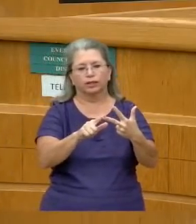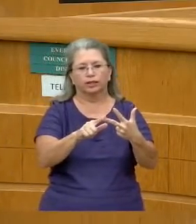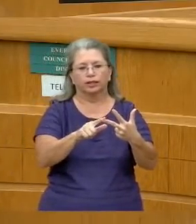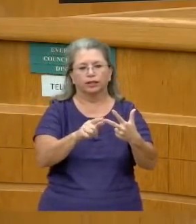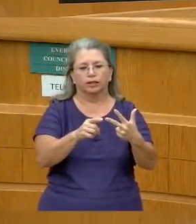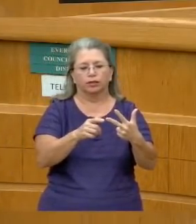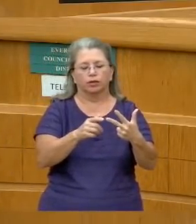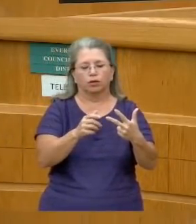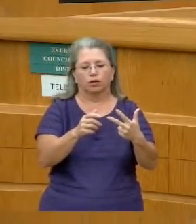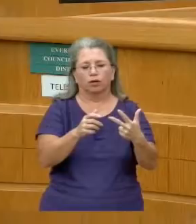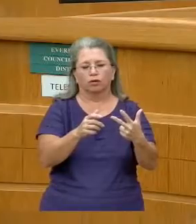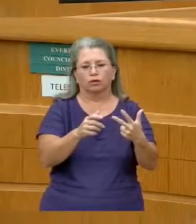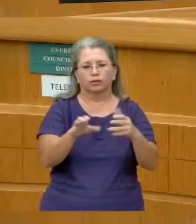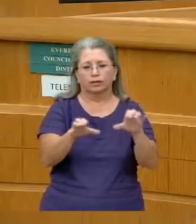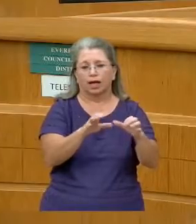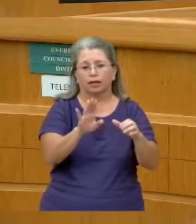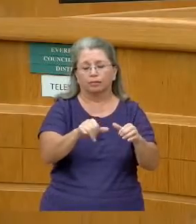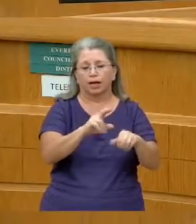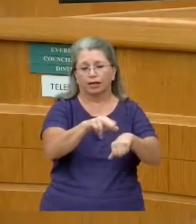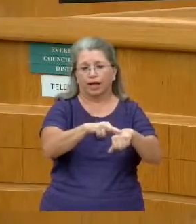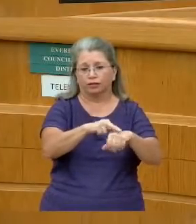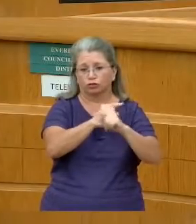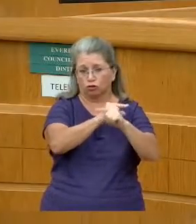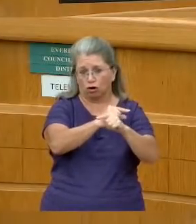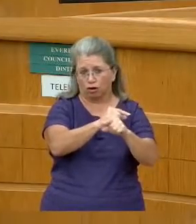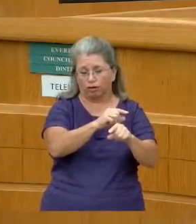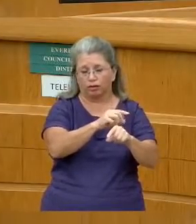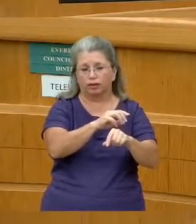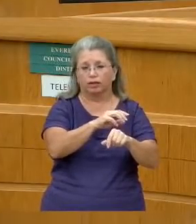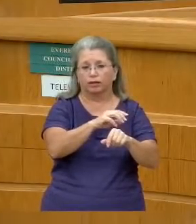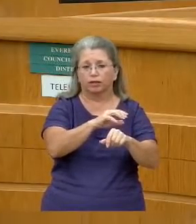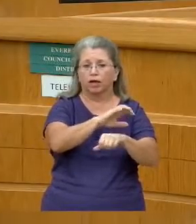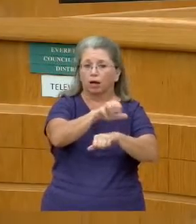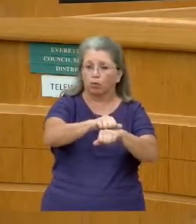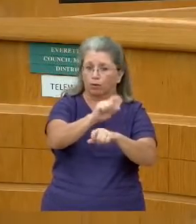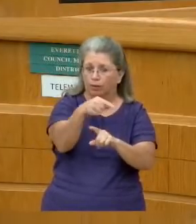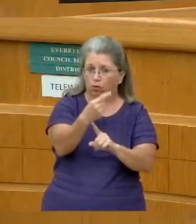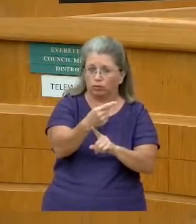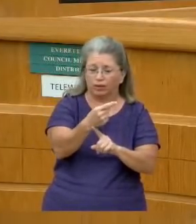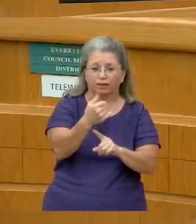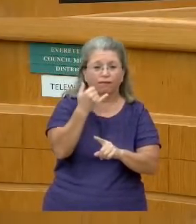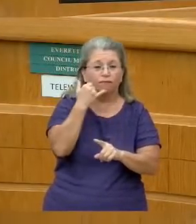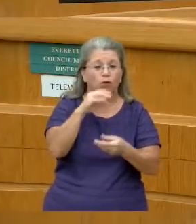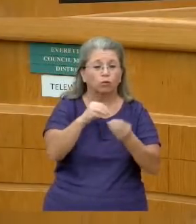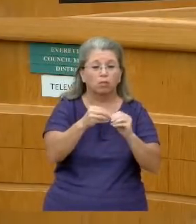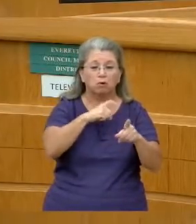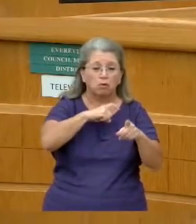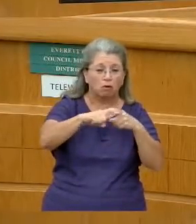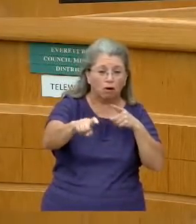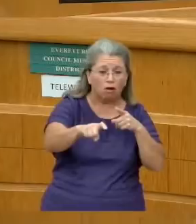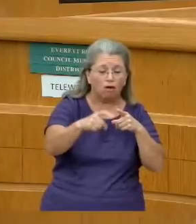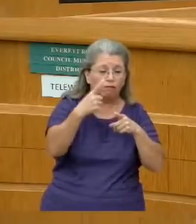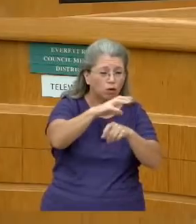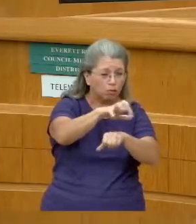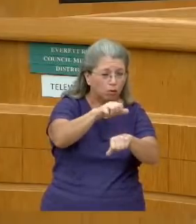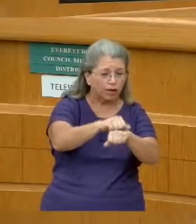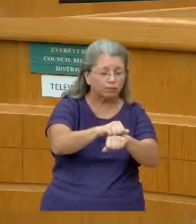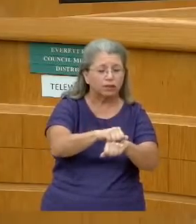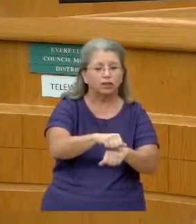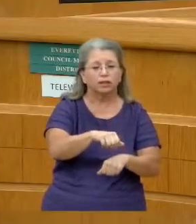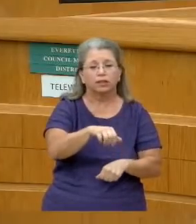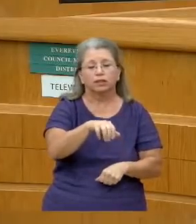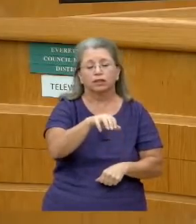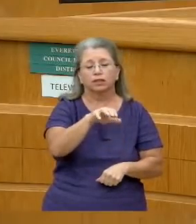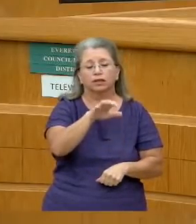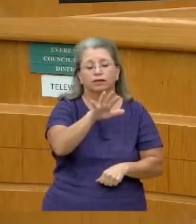Guard and by appointment only. And the number to call if you're trying to get an appointment through that